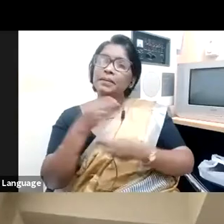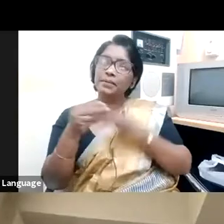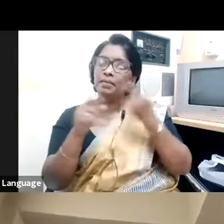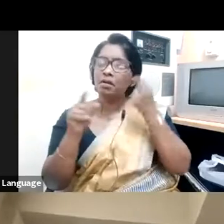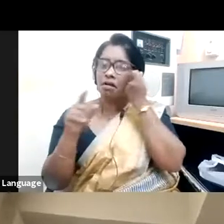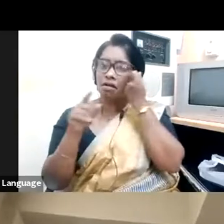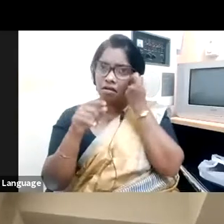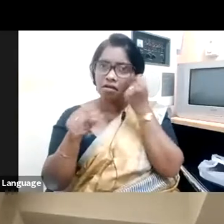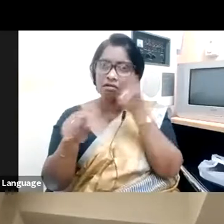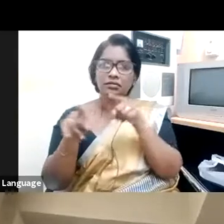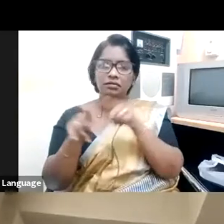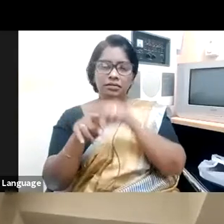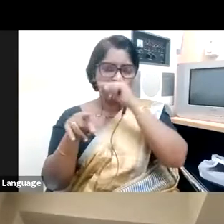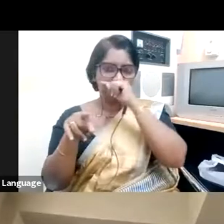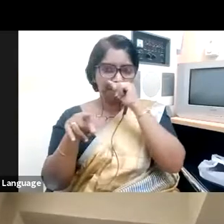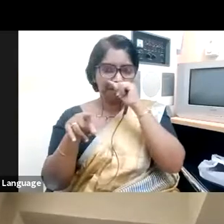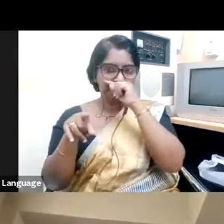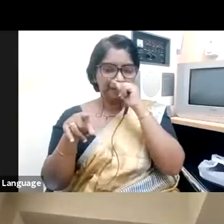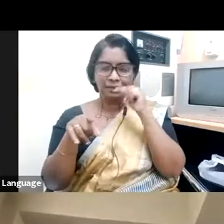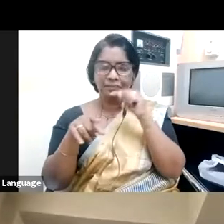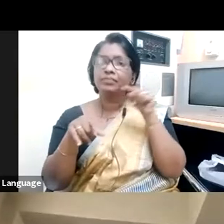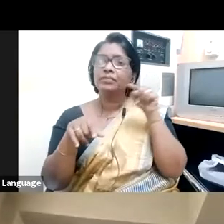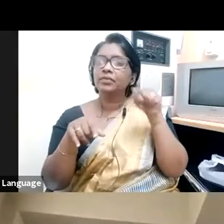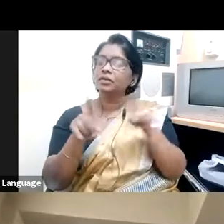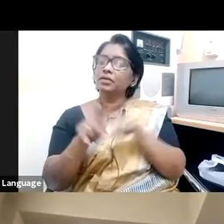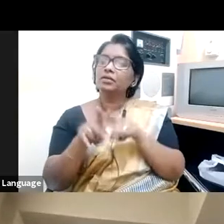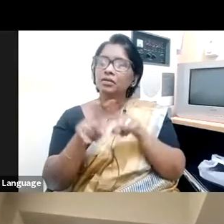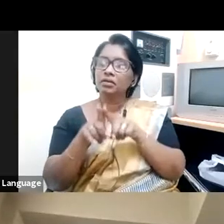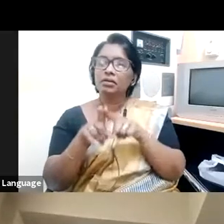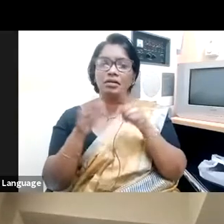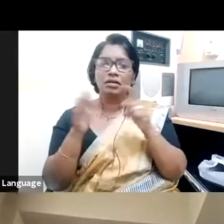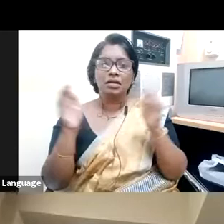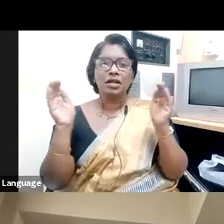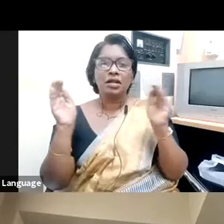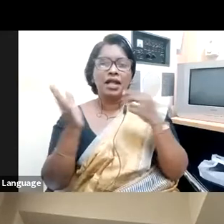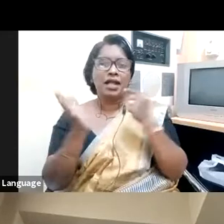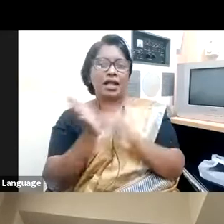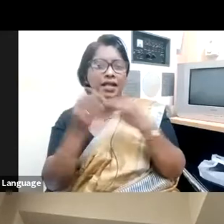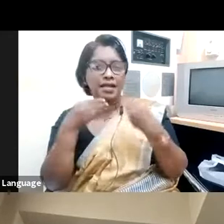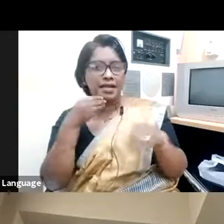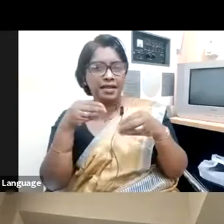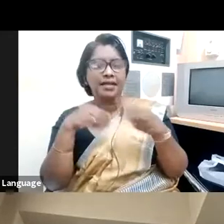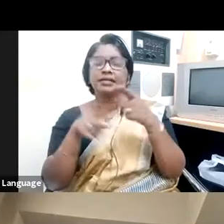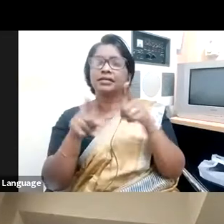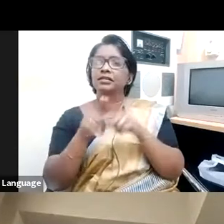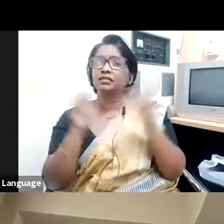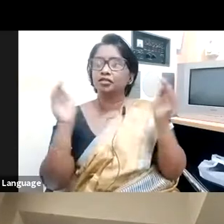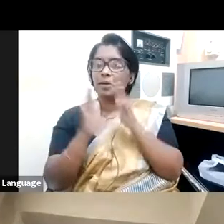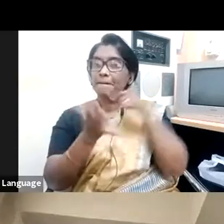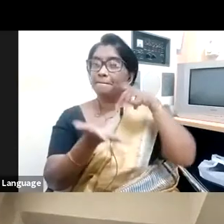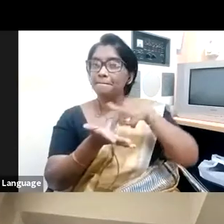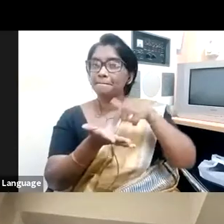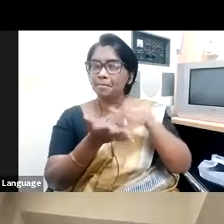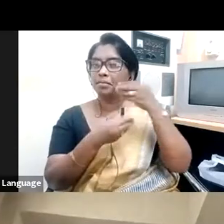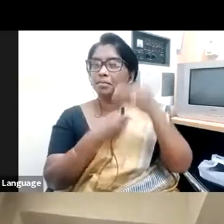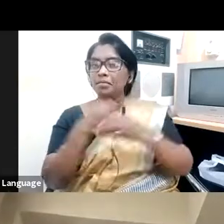there's micro businesses and SMEs as well. Now, also the growth within the industries,